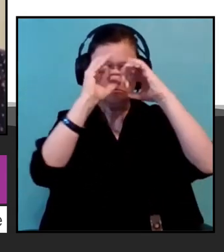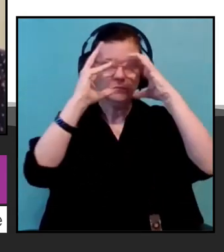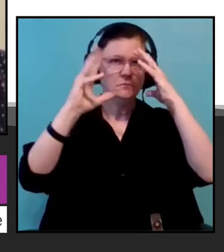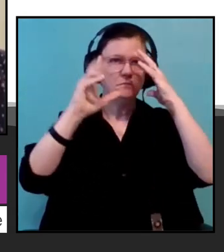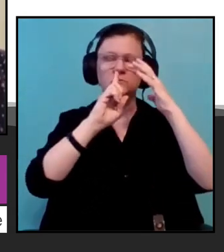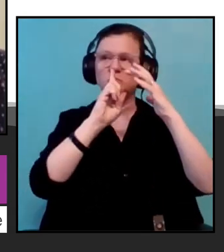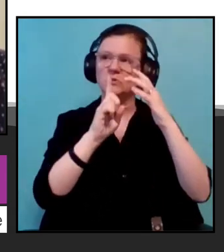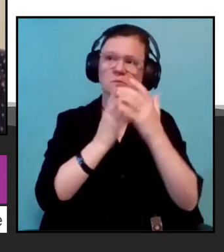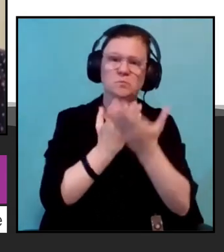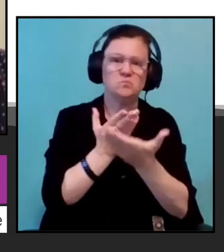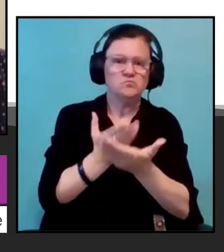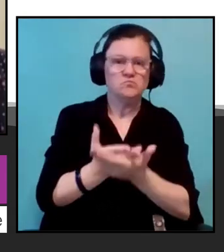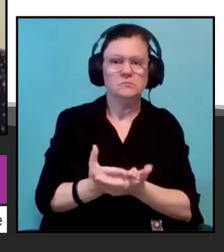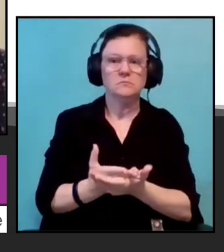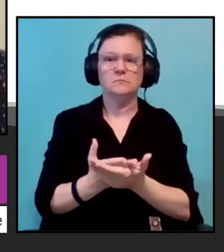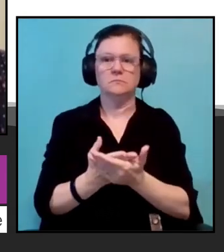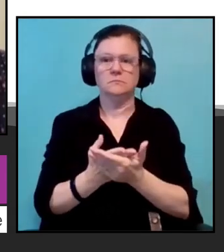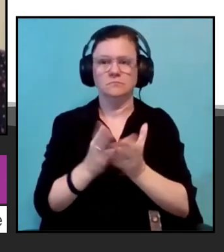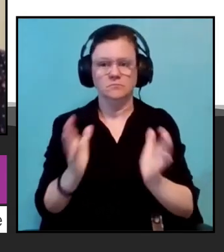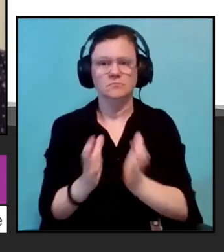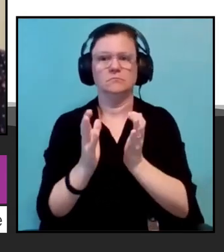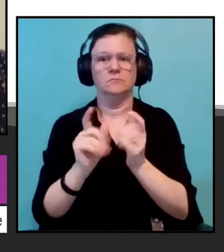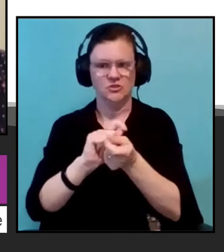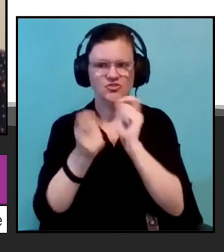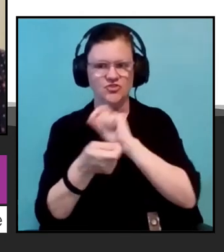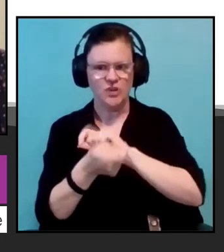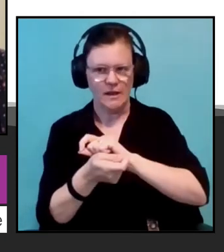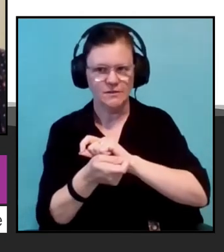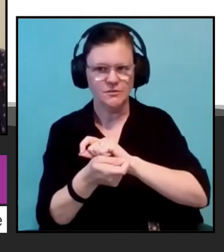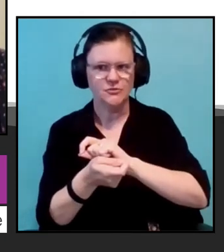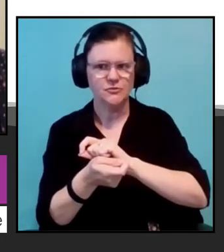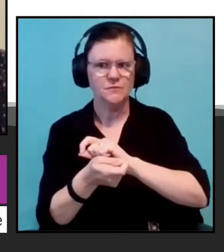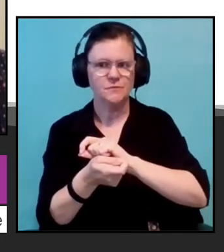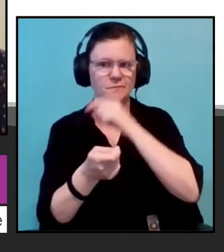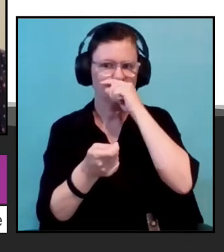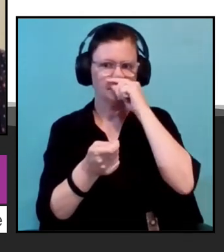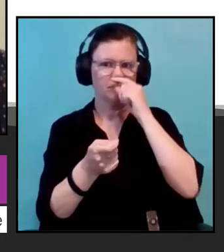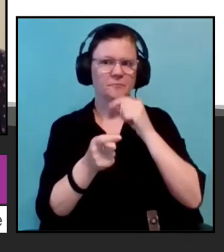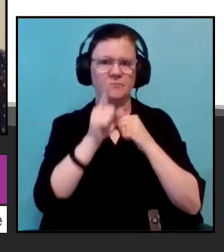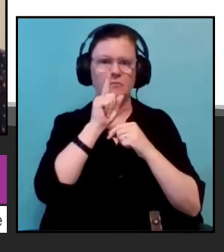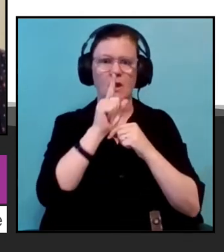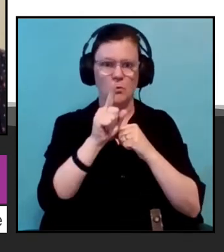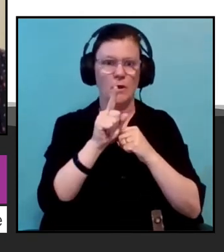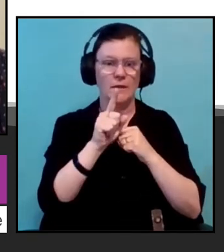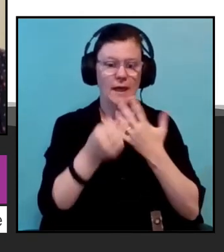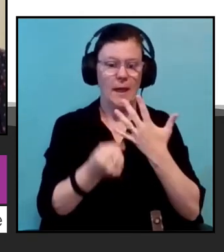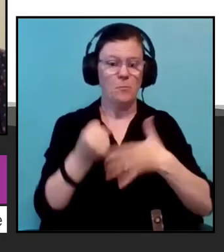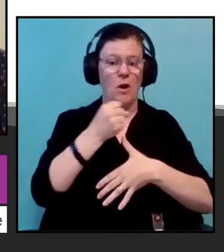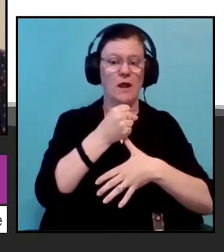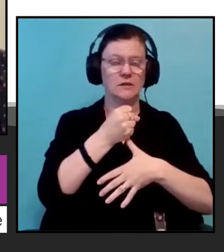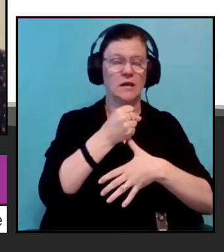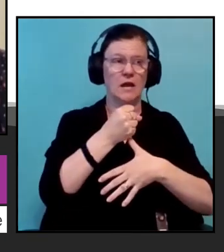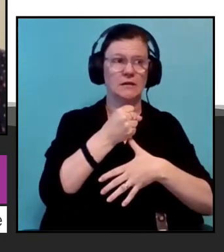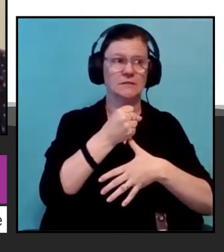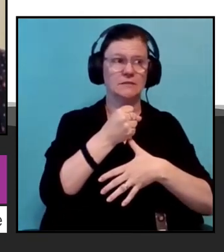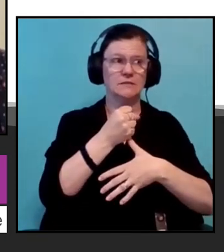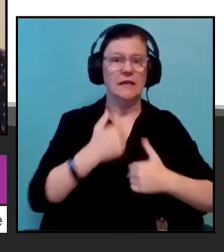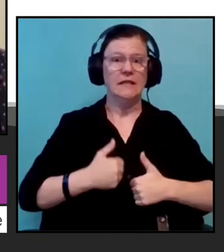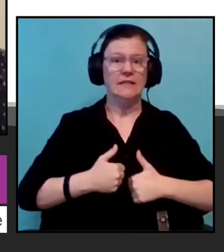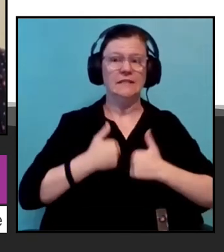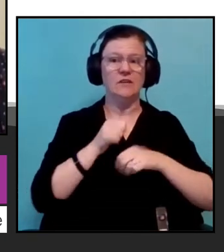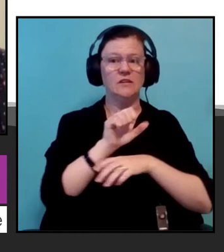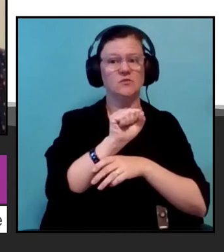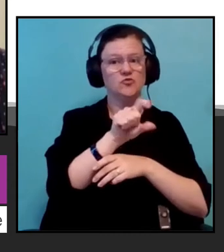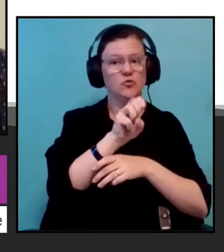really proven to facilitate change. And the way you prioritize slowness, which is so often taken for granted in public space.